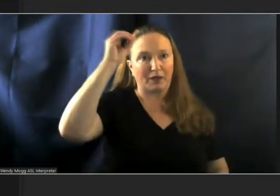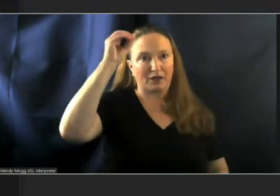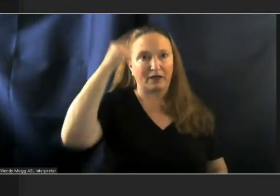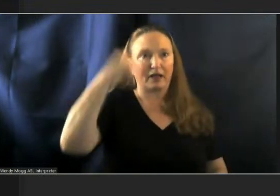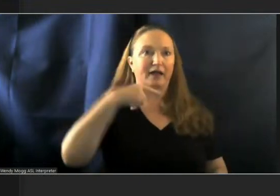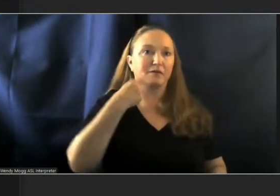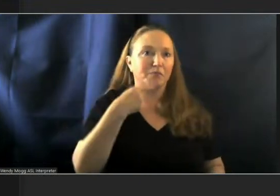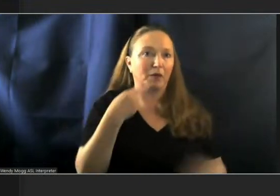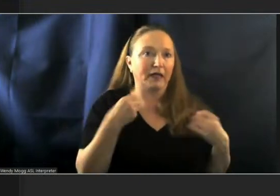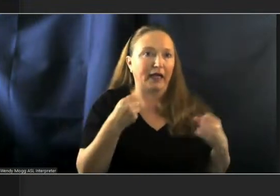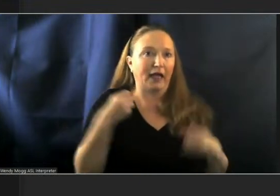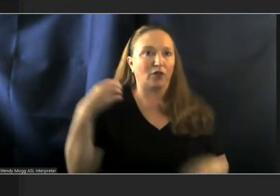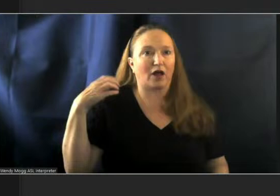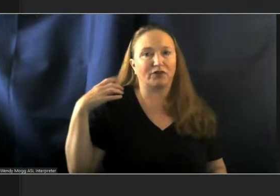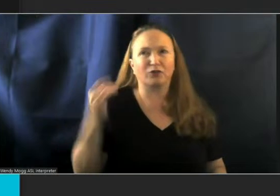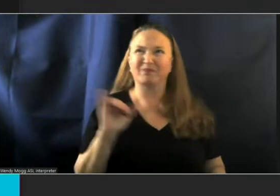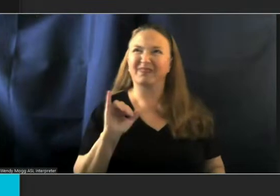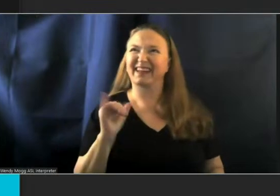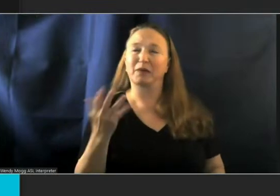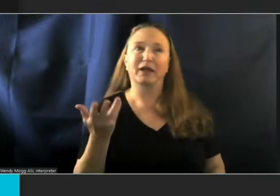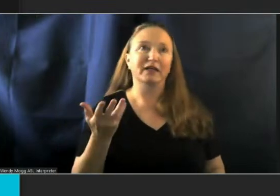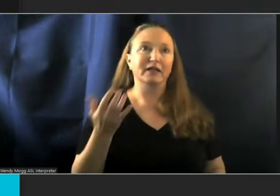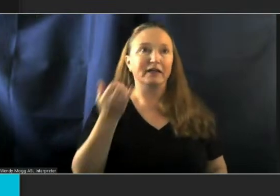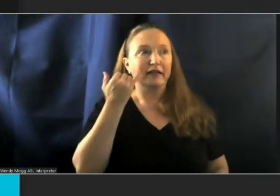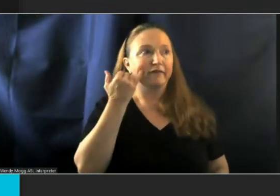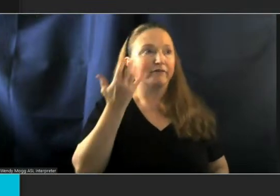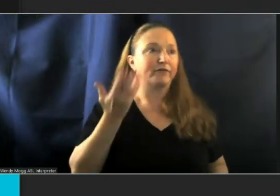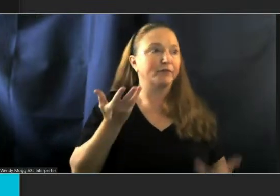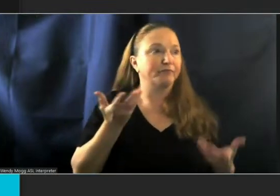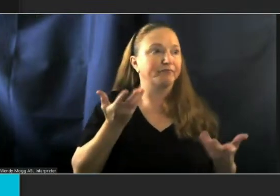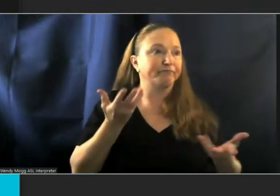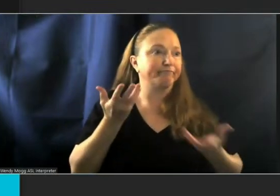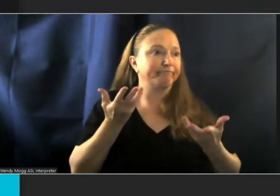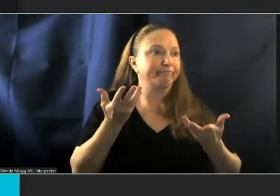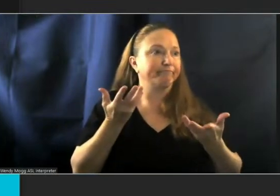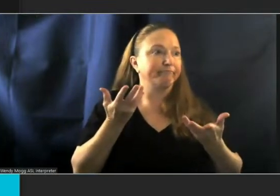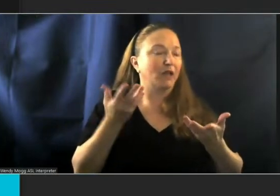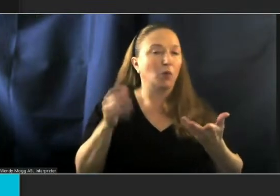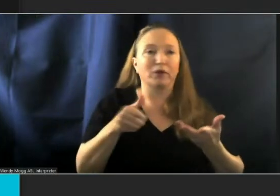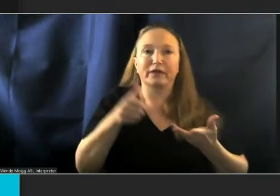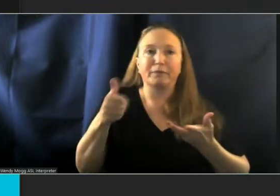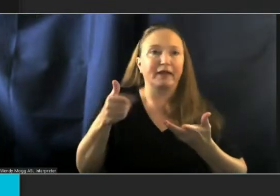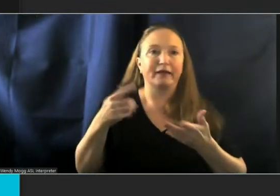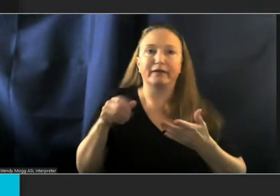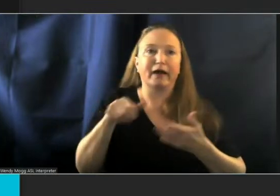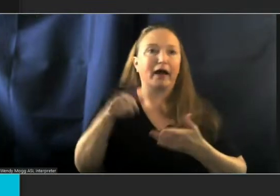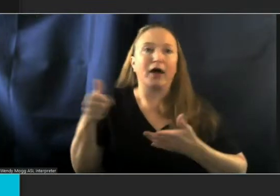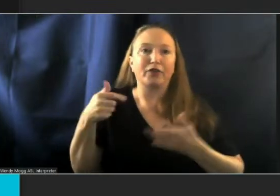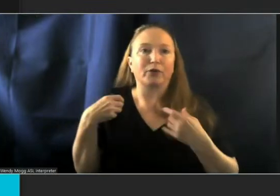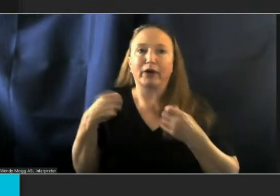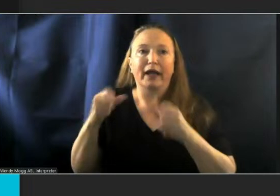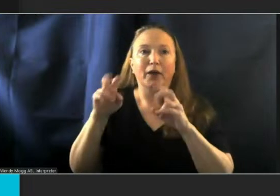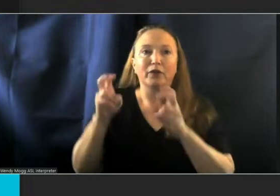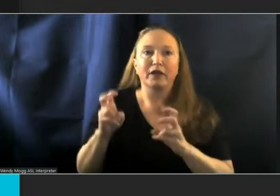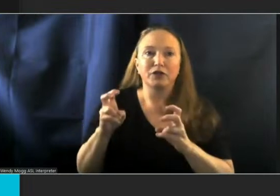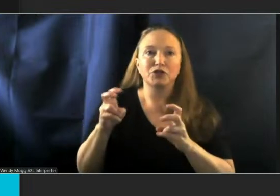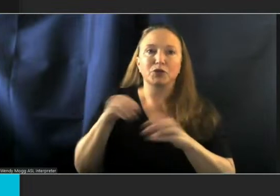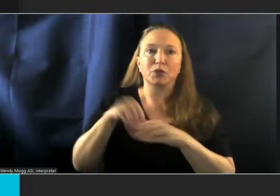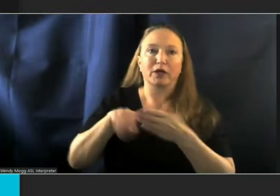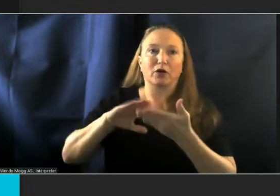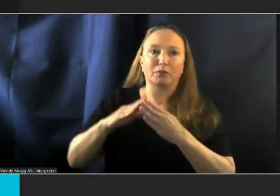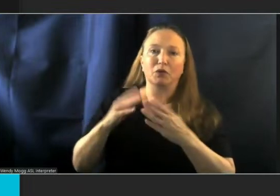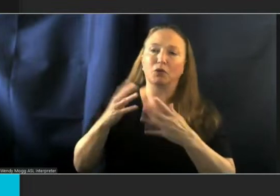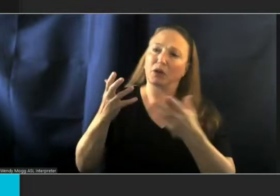like we would if there was any health issue in our community that we wanted to